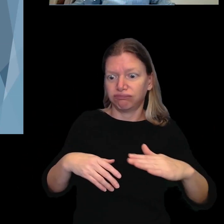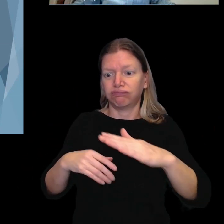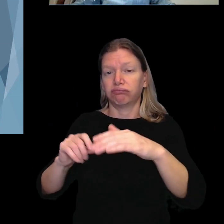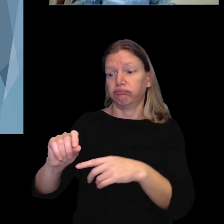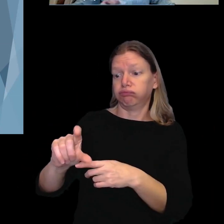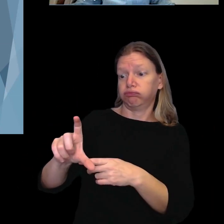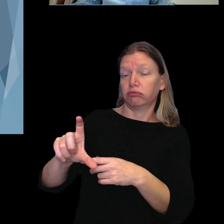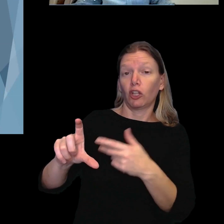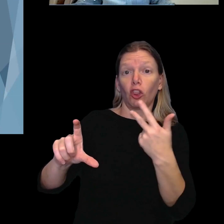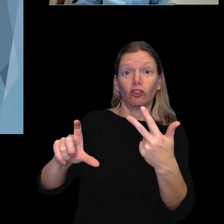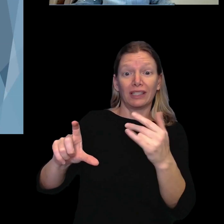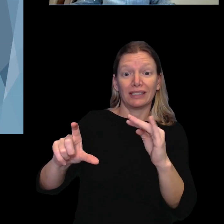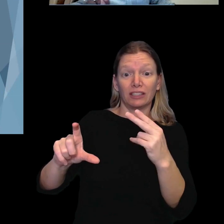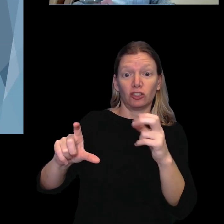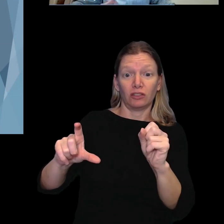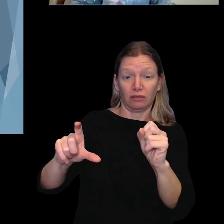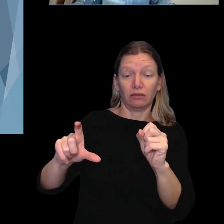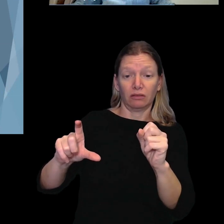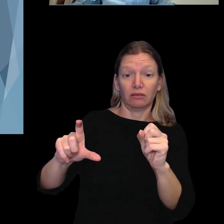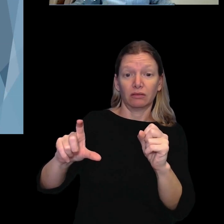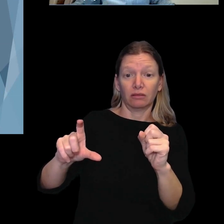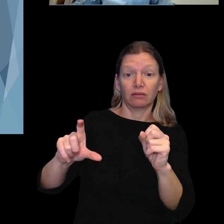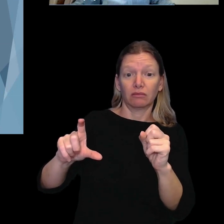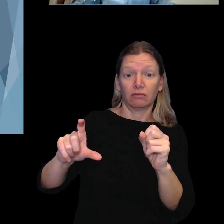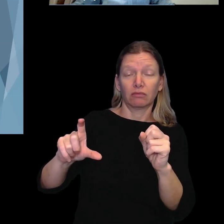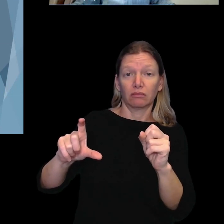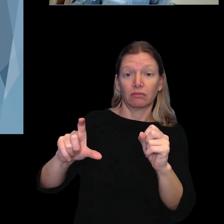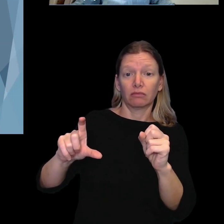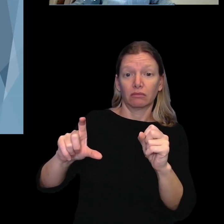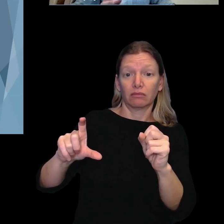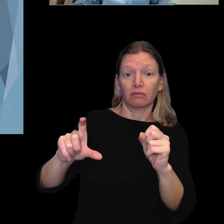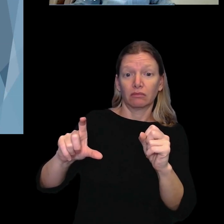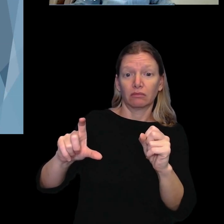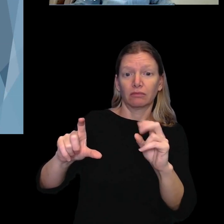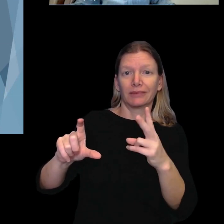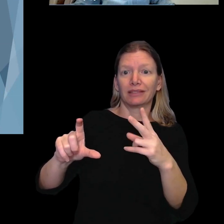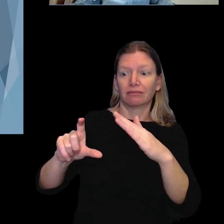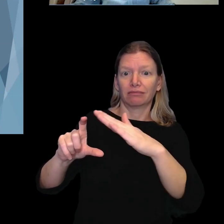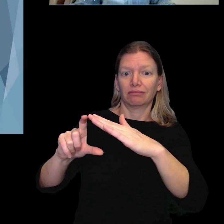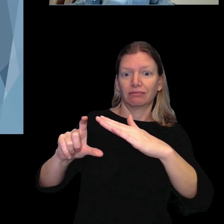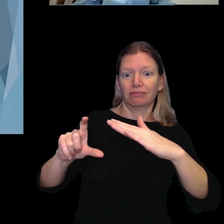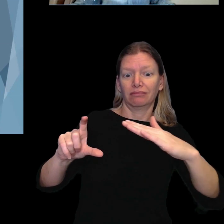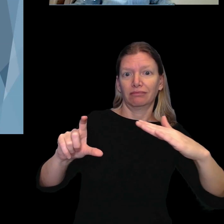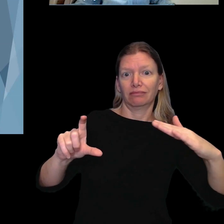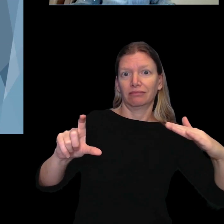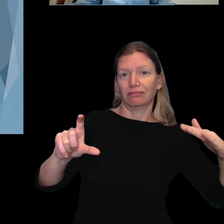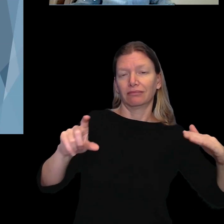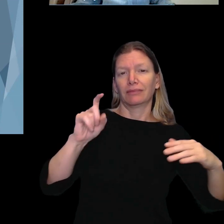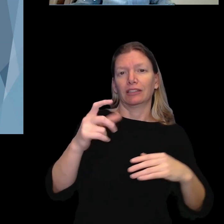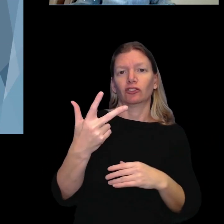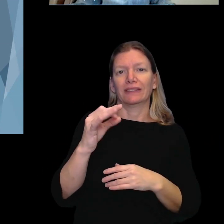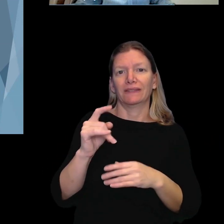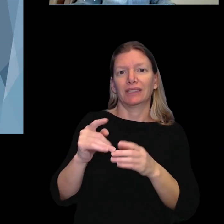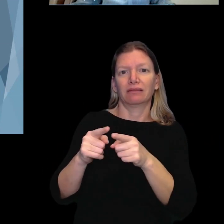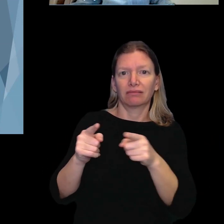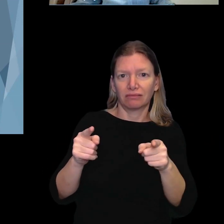needs to get up to from the ground up onto the curb is 3 inches, then the ramp